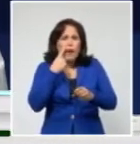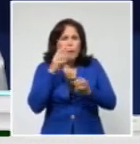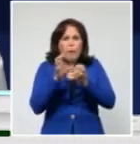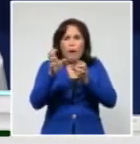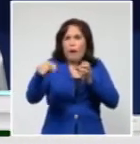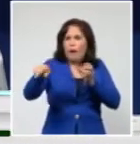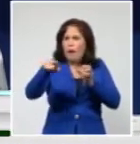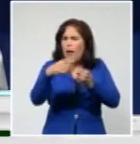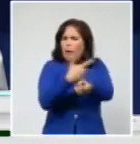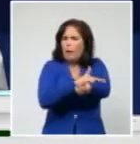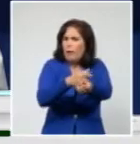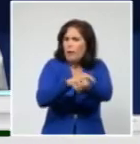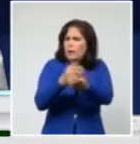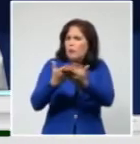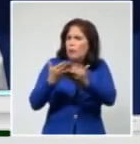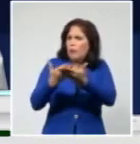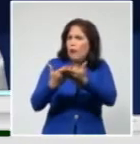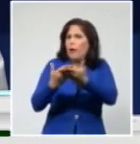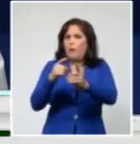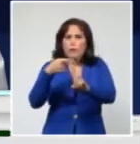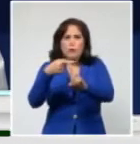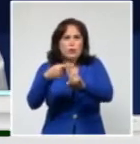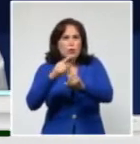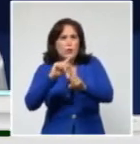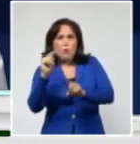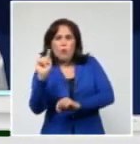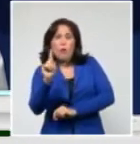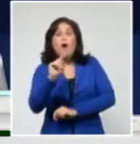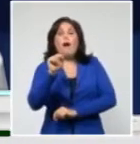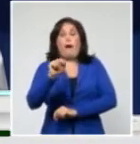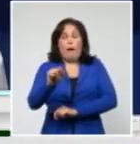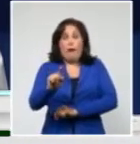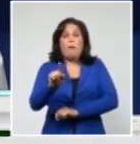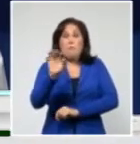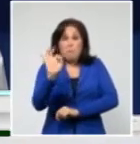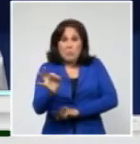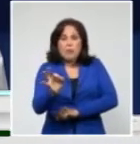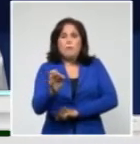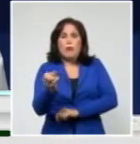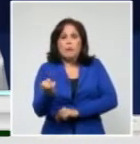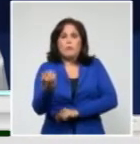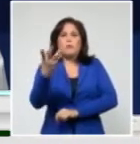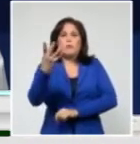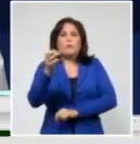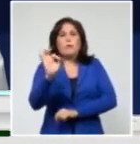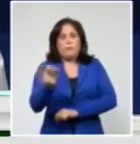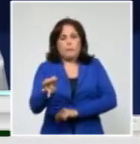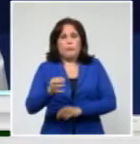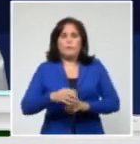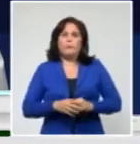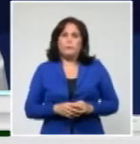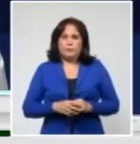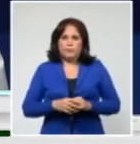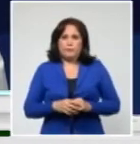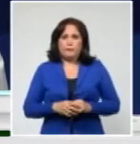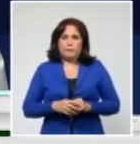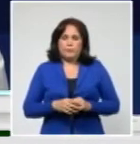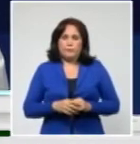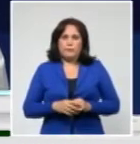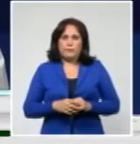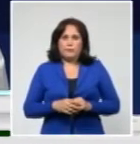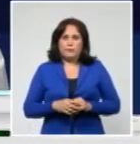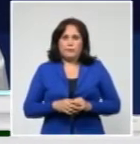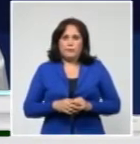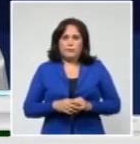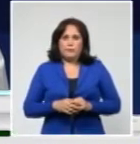these, 454, or 84.7%, have recovered from the virus and been discharged